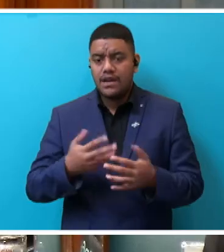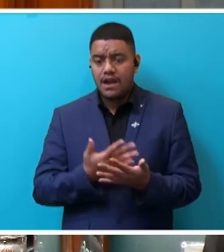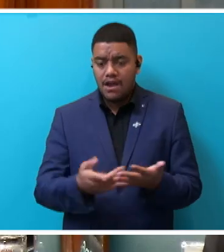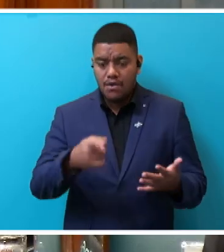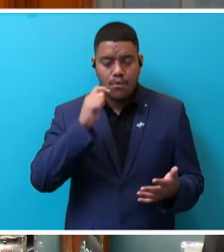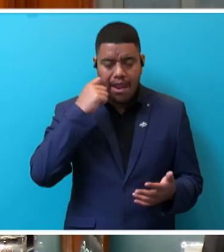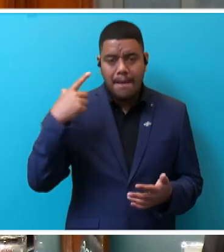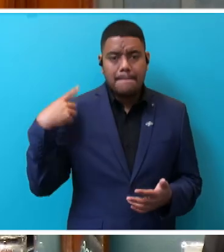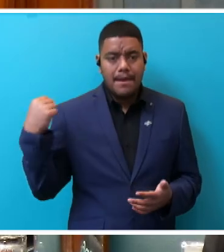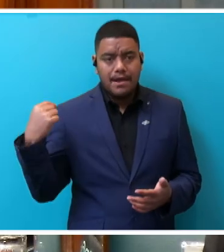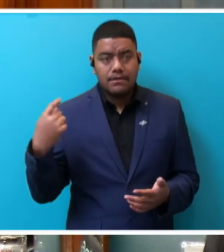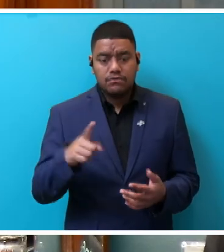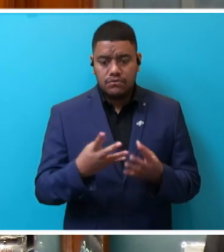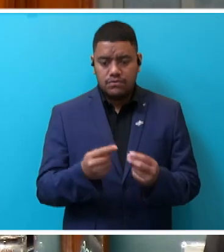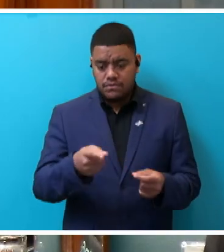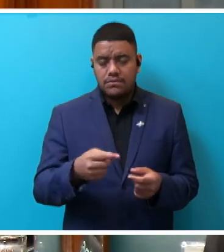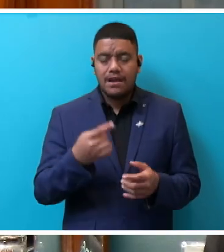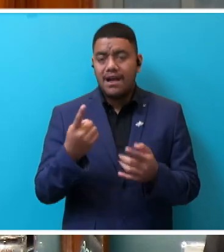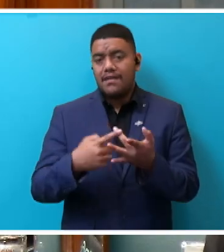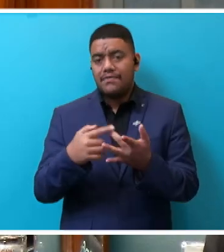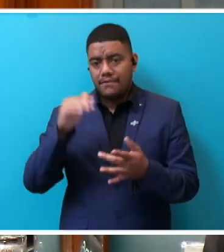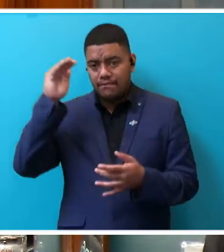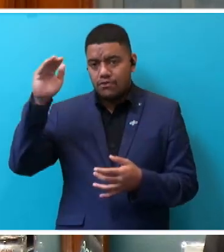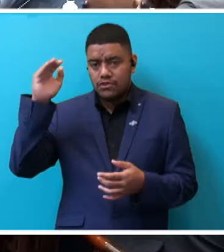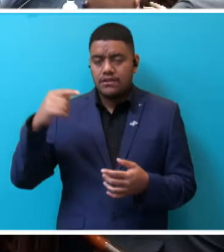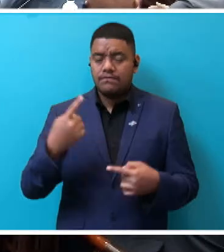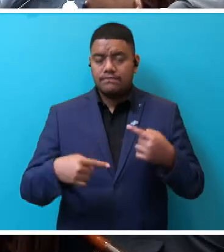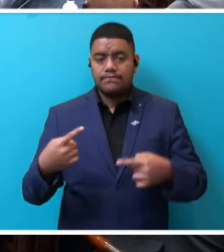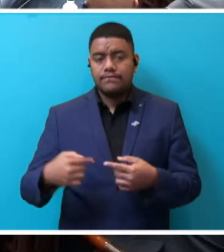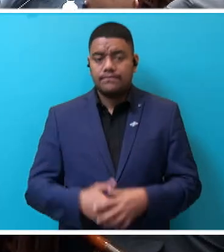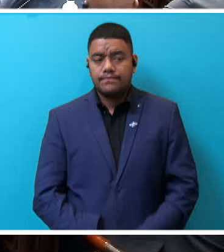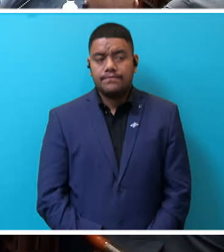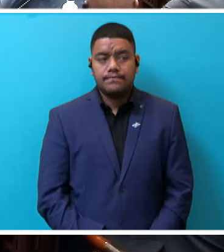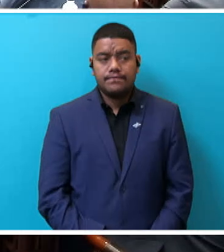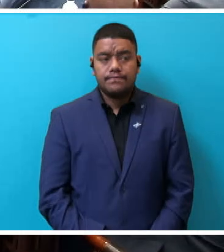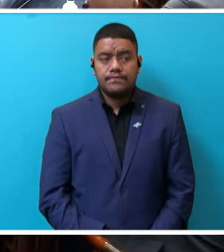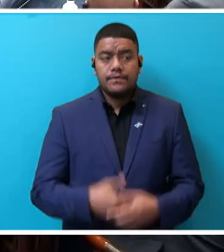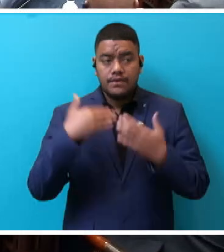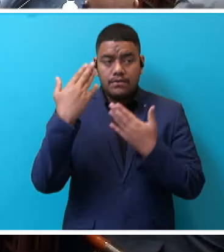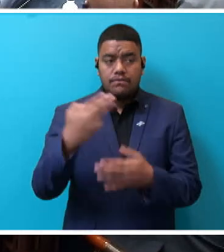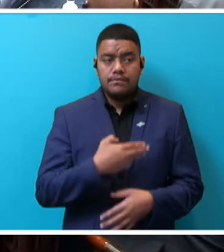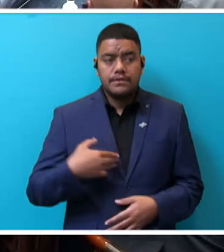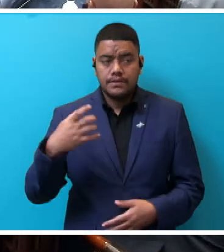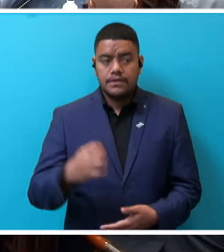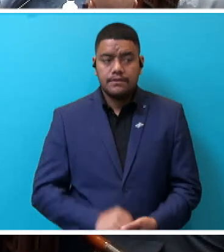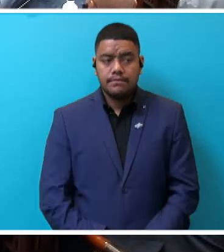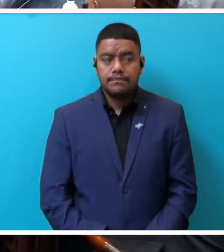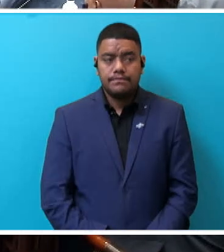apply to resolve this and other future disputes? Thank you, Honourable Nath. Honourable Minister, you have the floor.